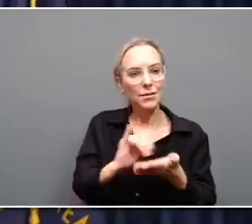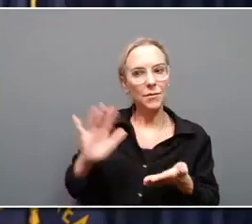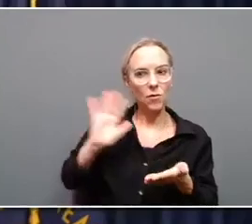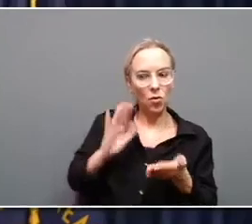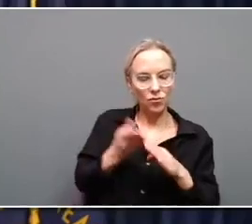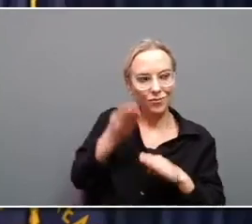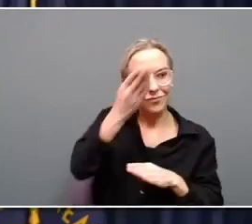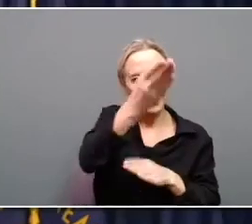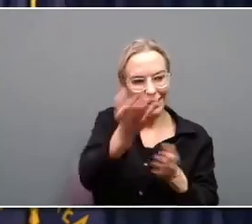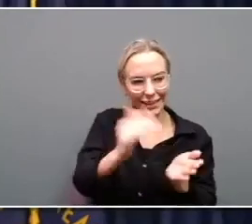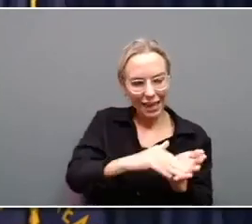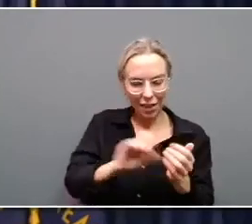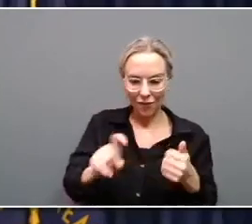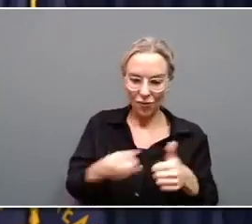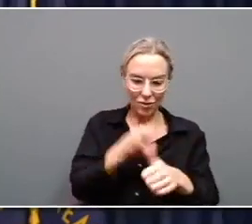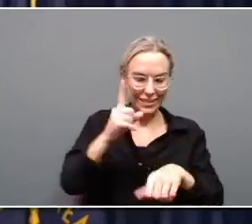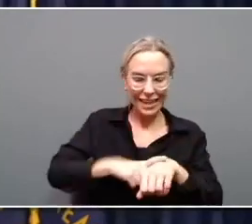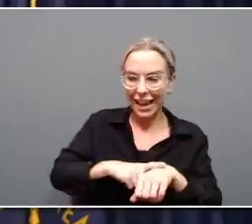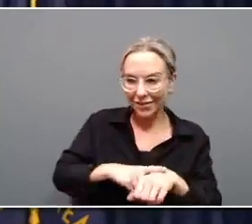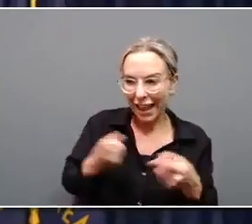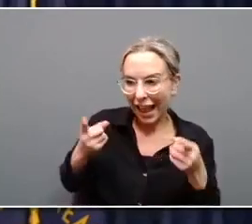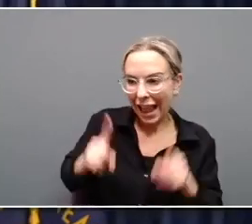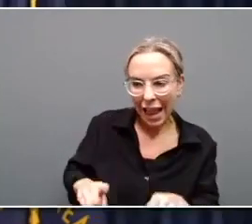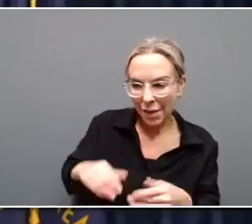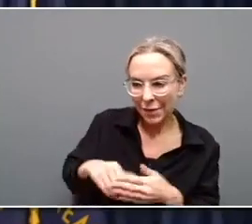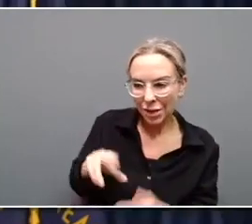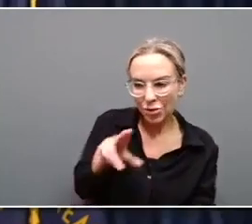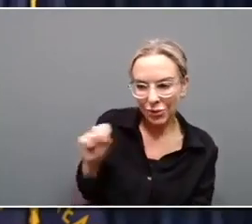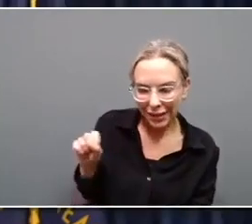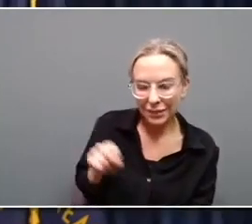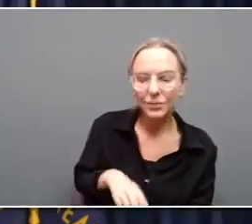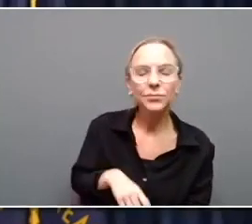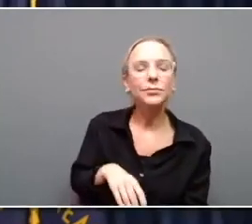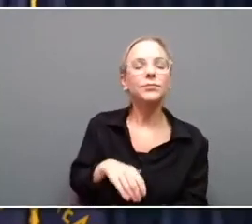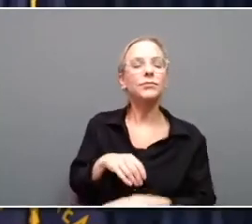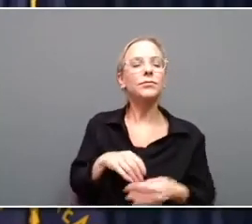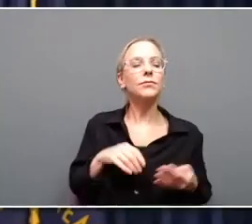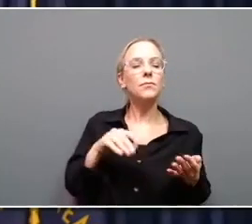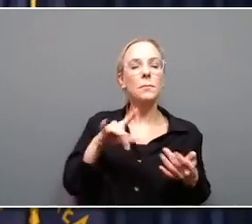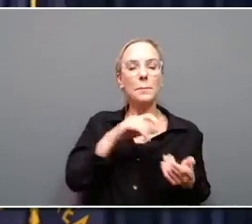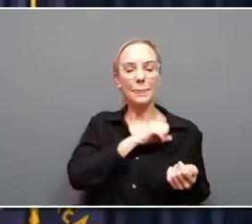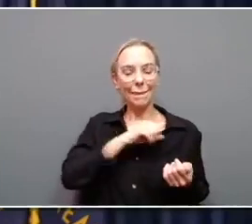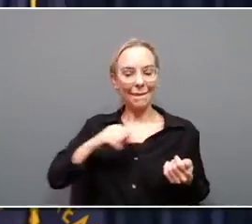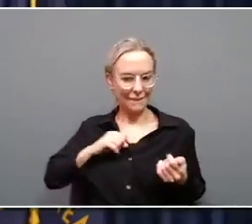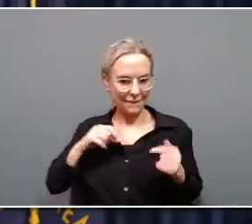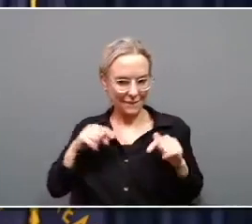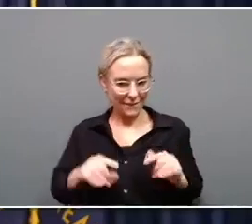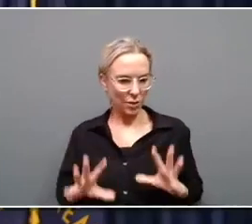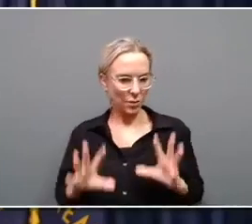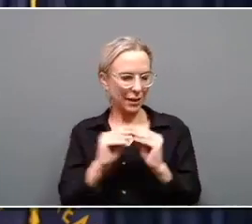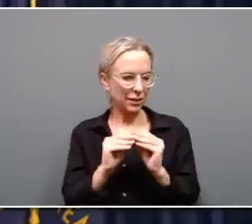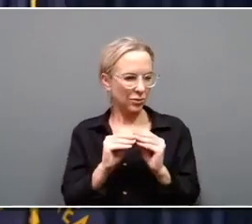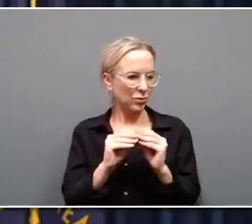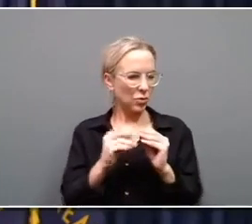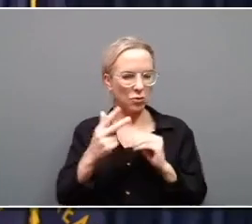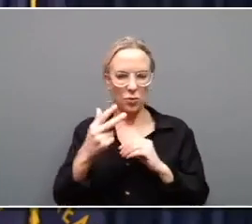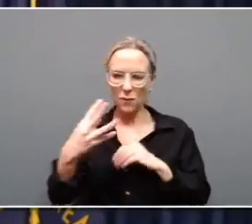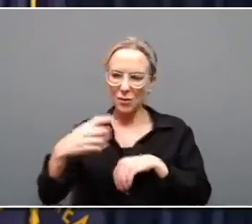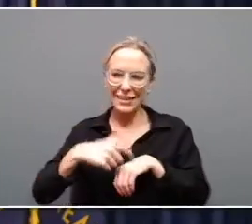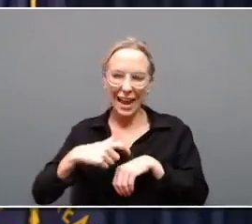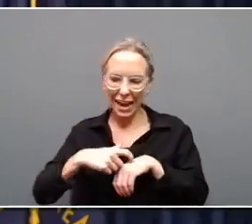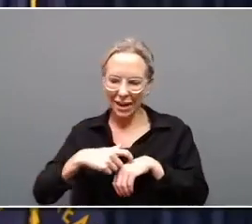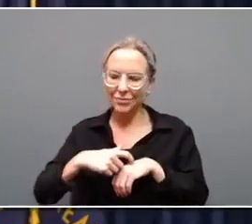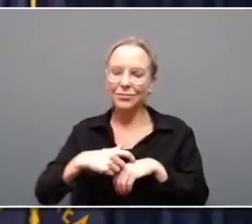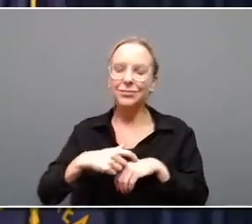that's the first time that's happened in the United States, the Senate, we met with 3 or 4 times,